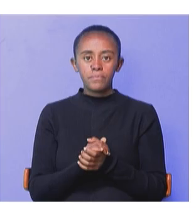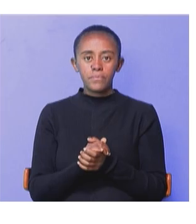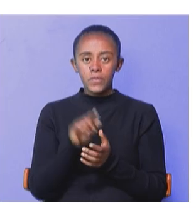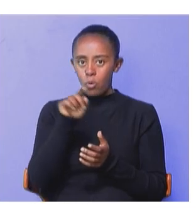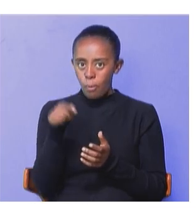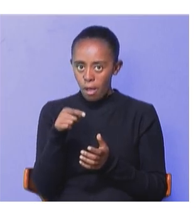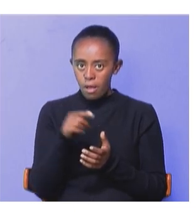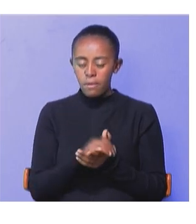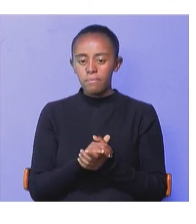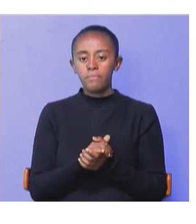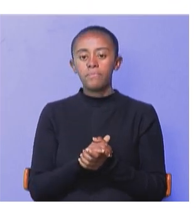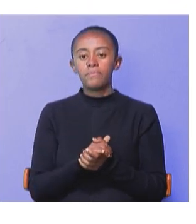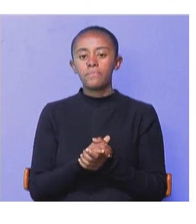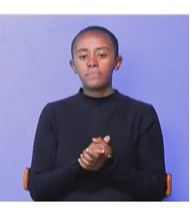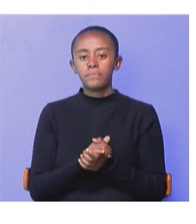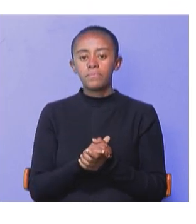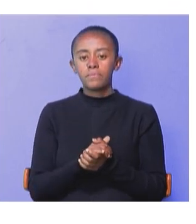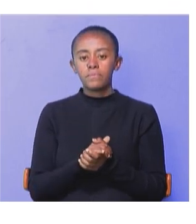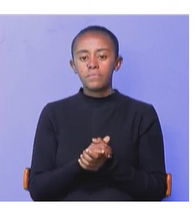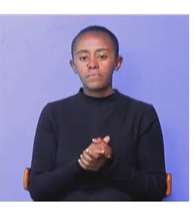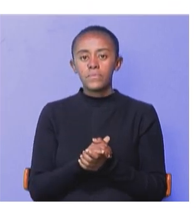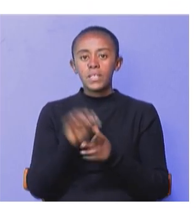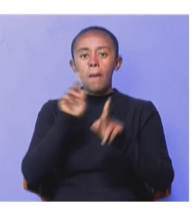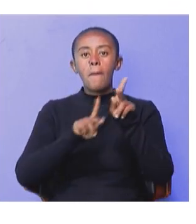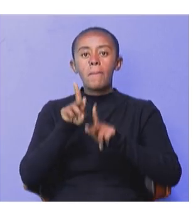comma, in my opinion, public